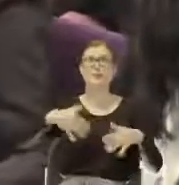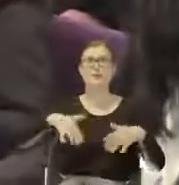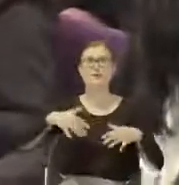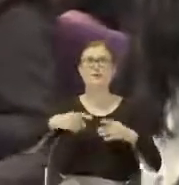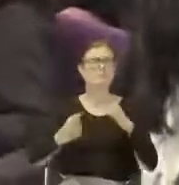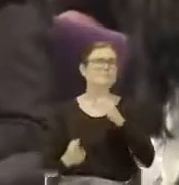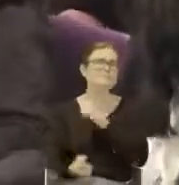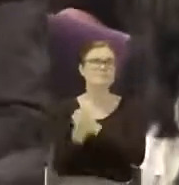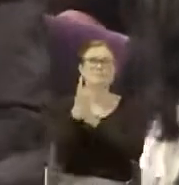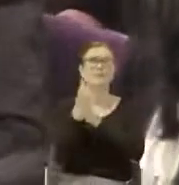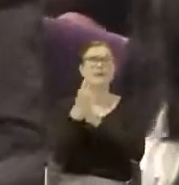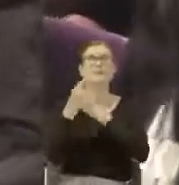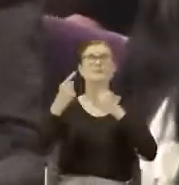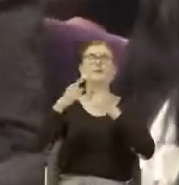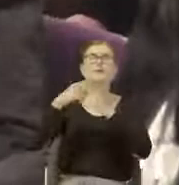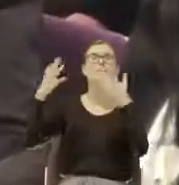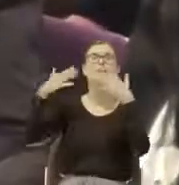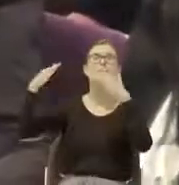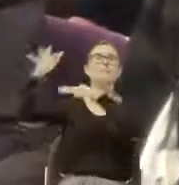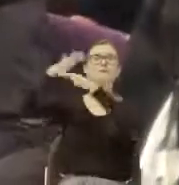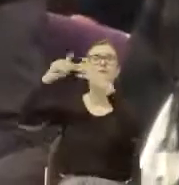were incidents